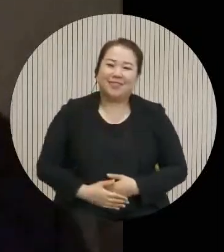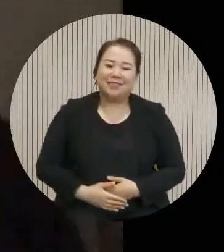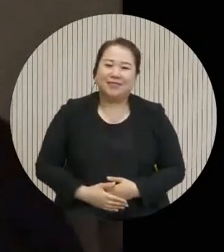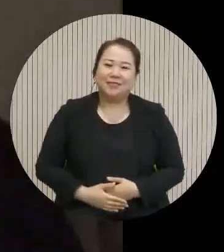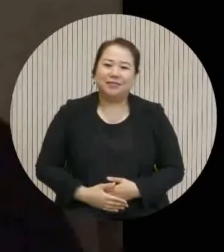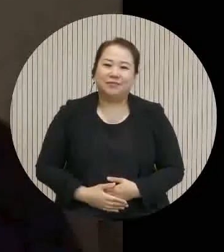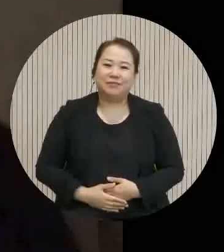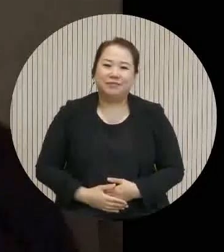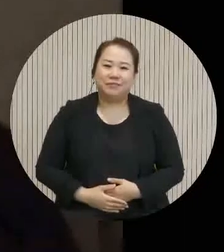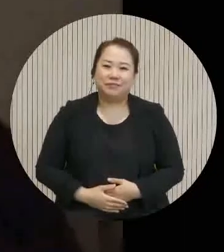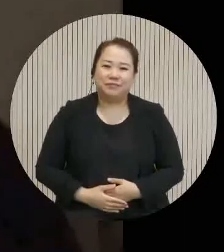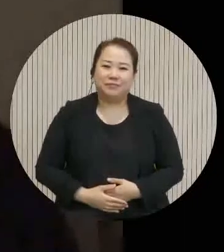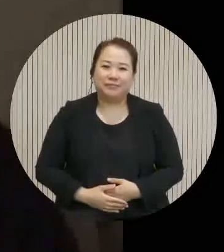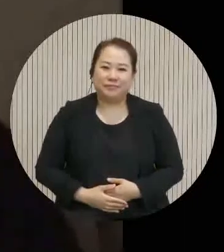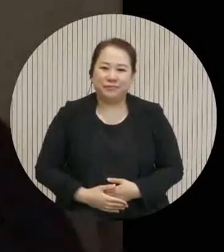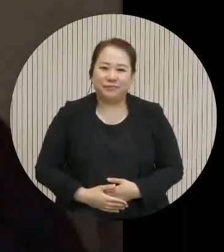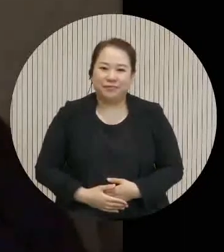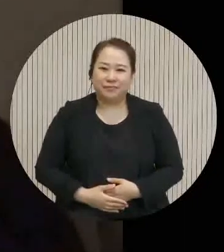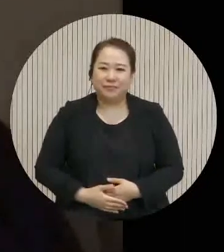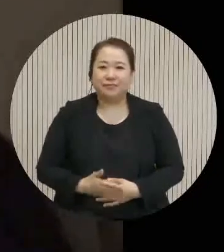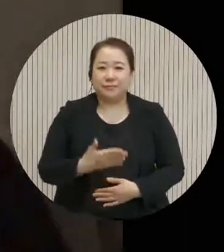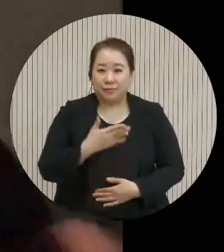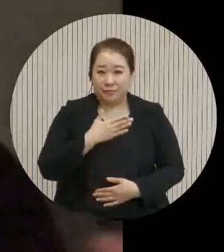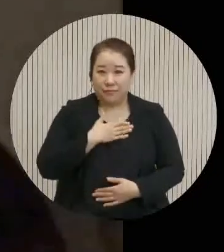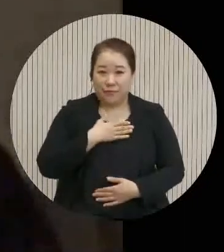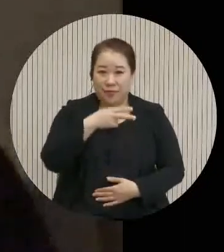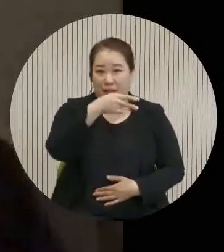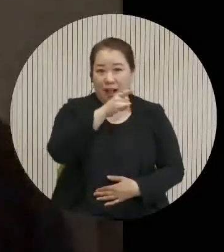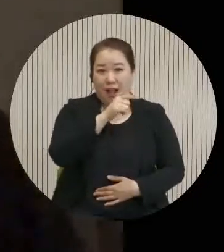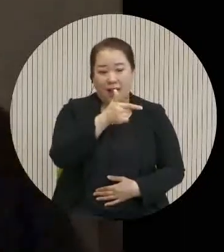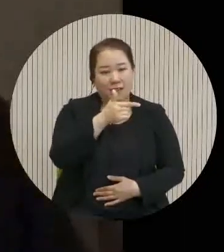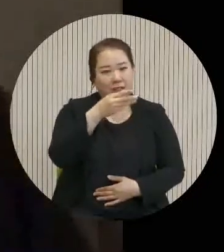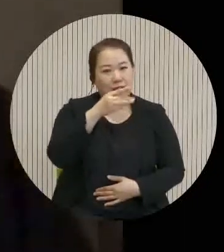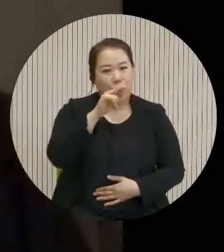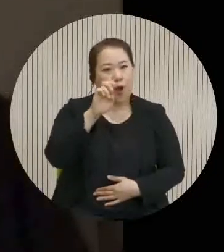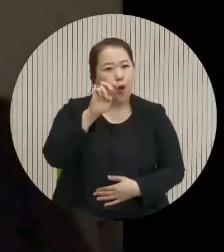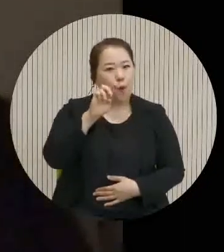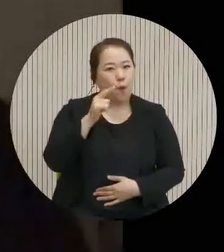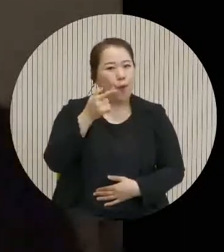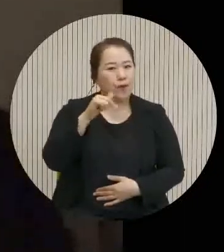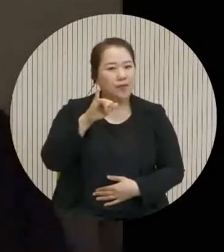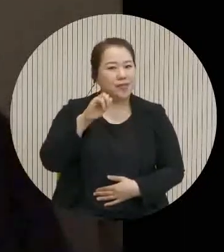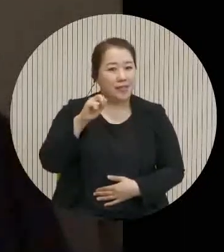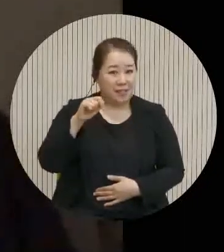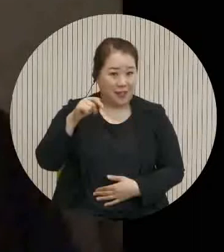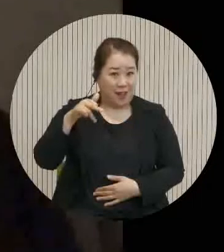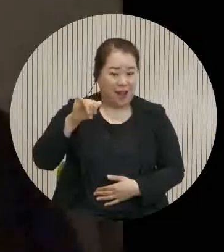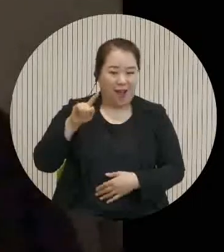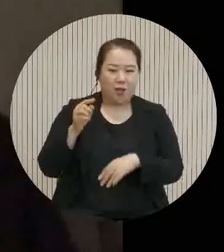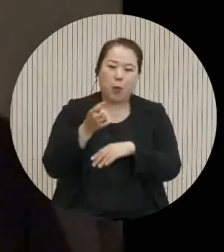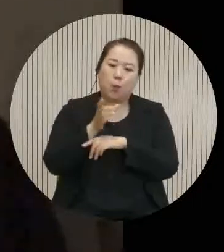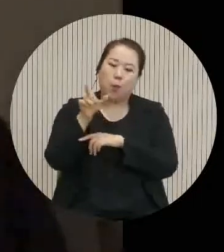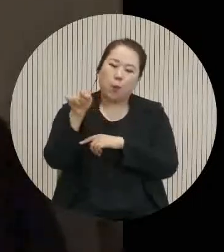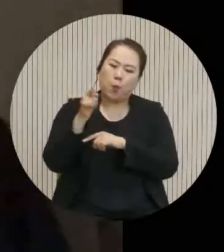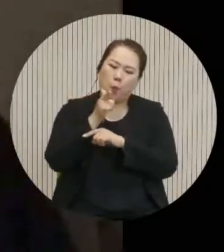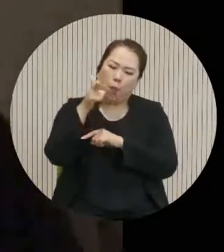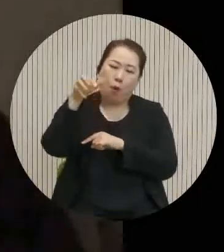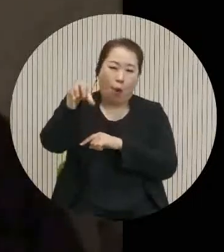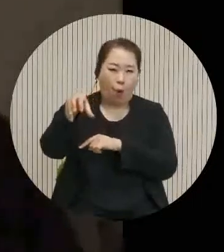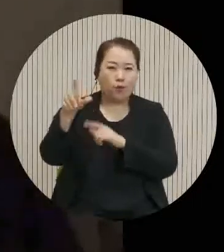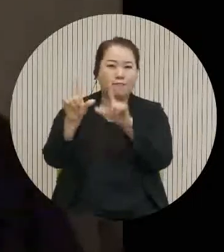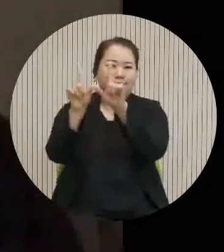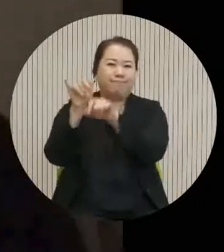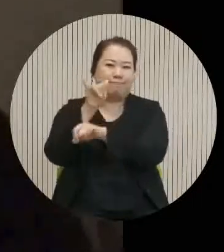40 kilometers from the city of Santa Monica. I live in a suburb, and I don't travel much anymore. I'm still